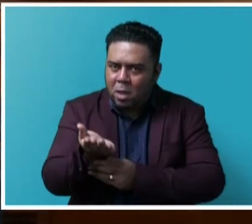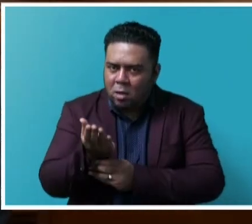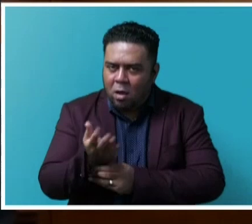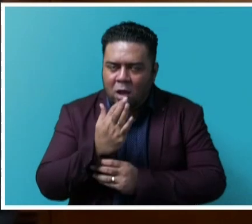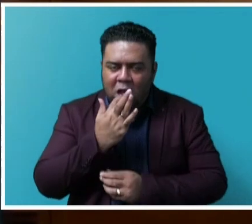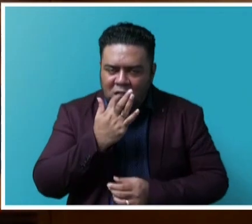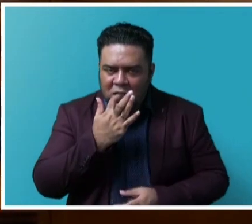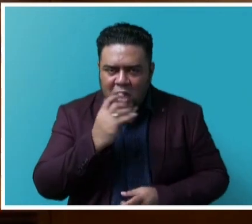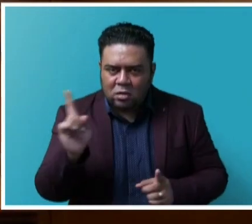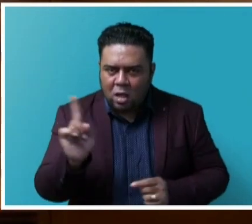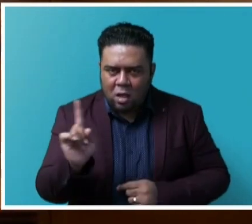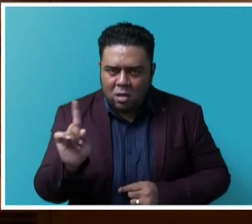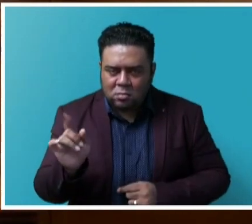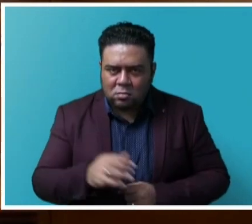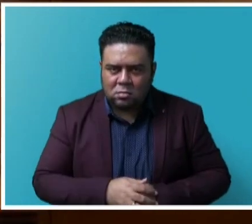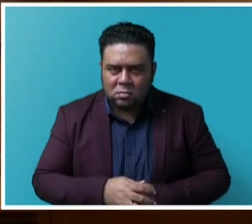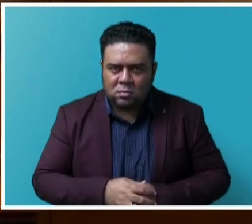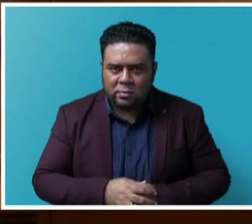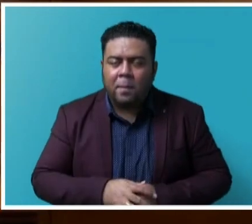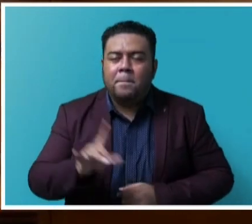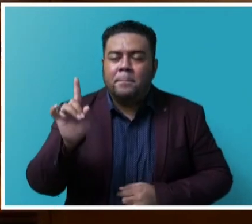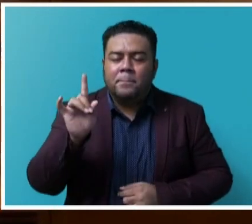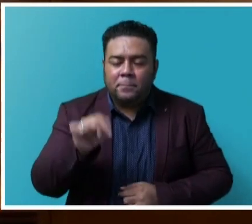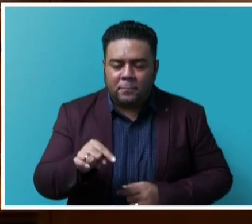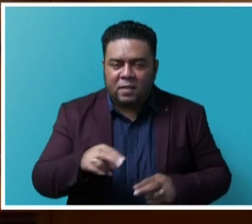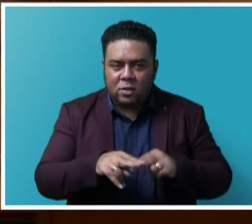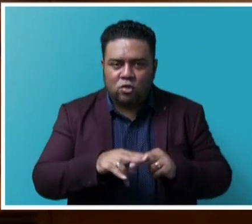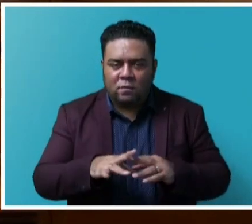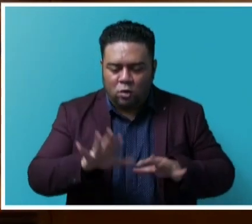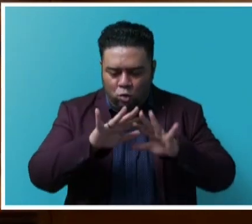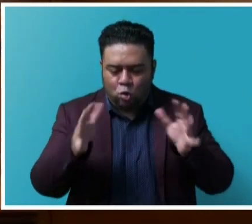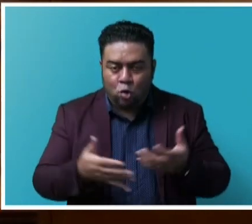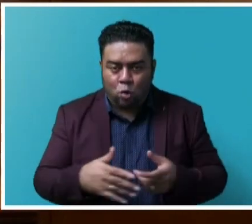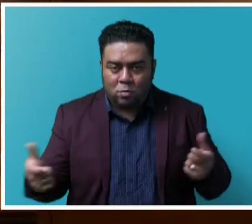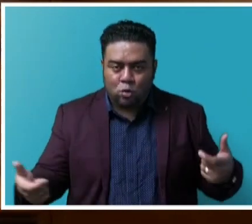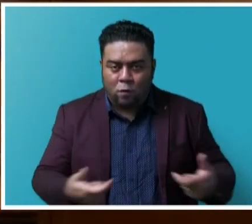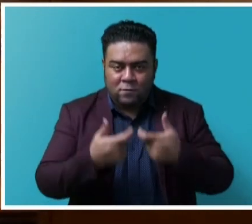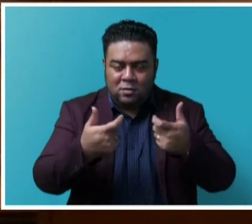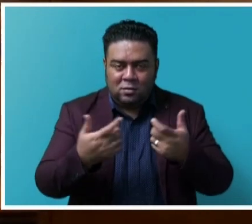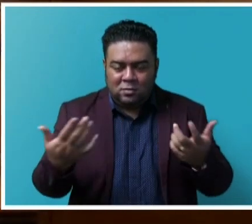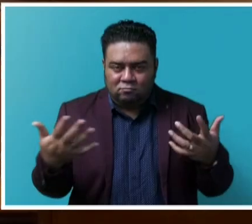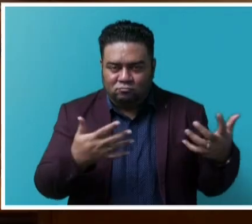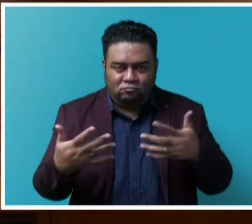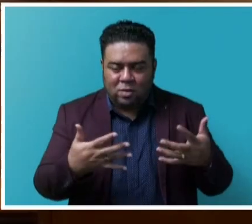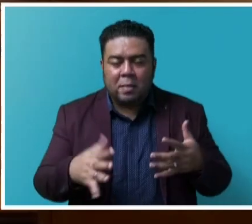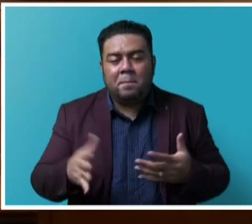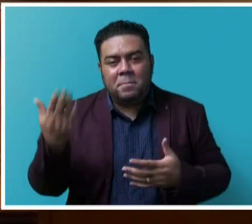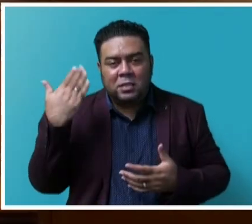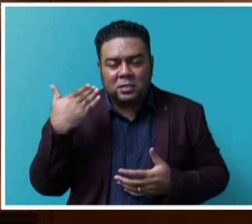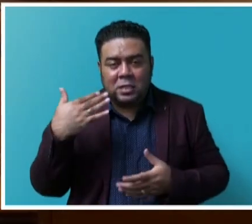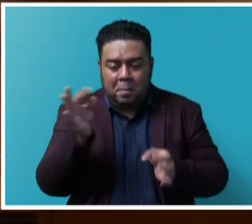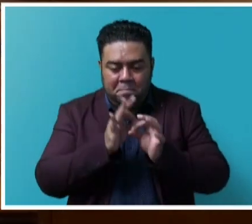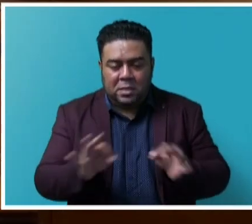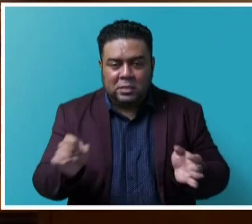Fiji has played its part in global conflicts of the past. as it continues to play its part in peacekeeping